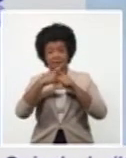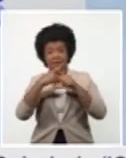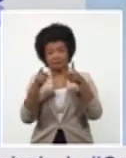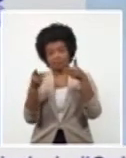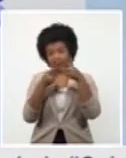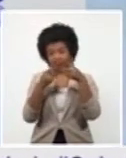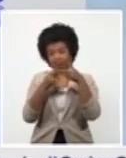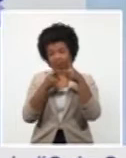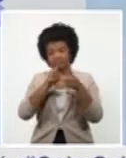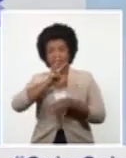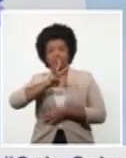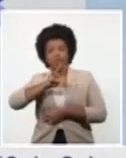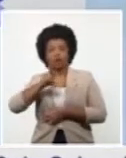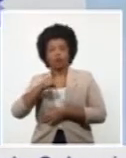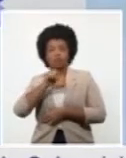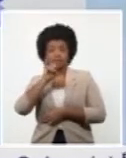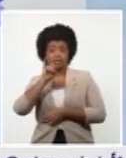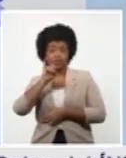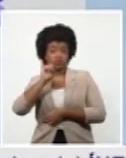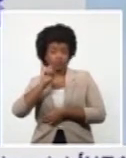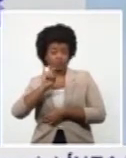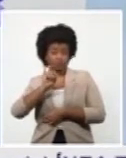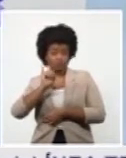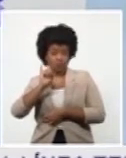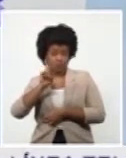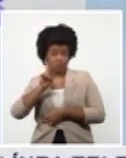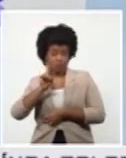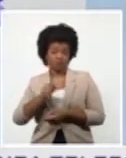the first place with